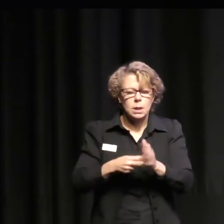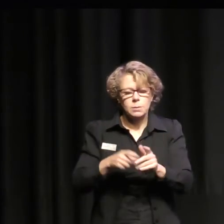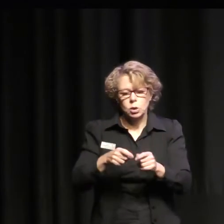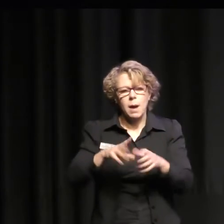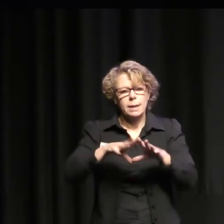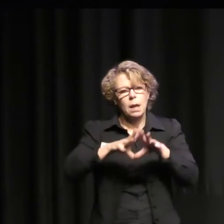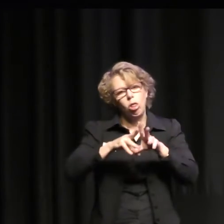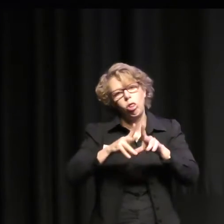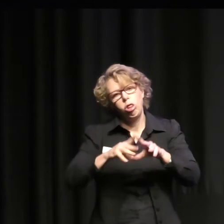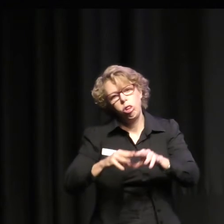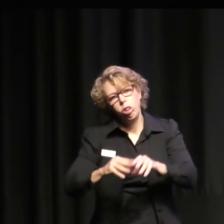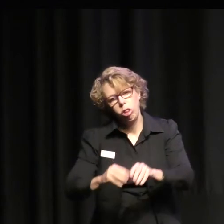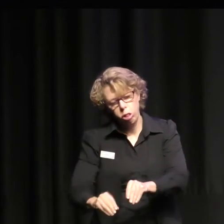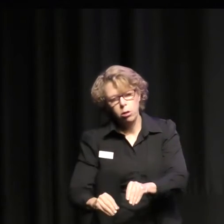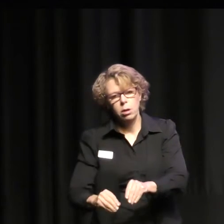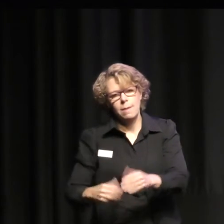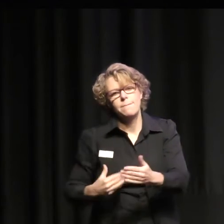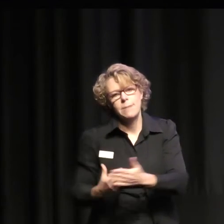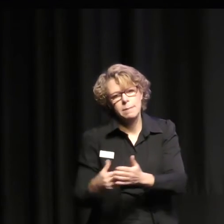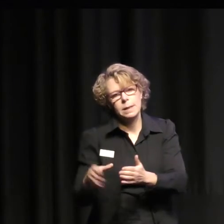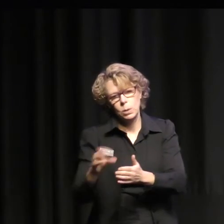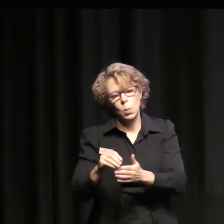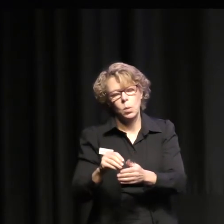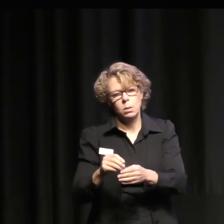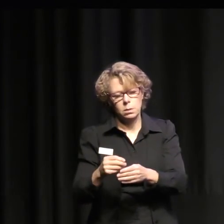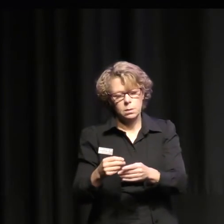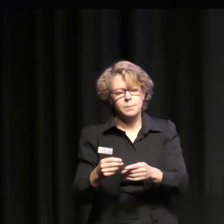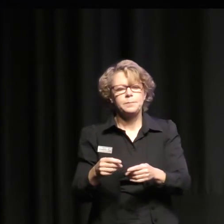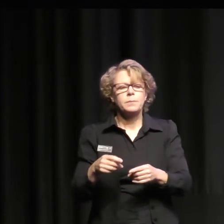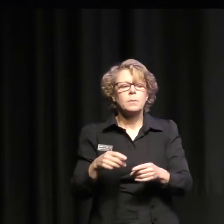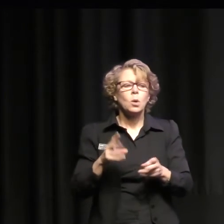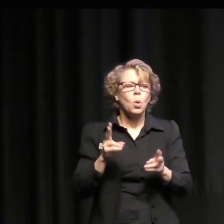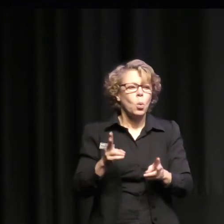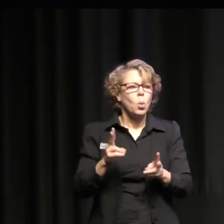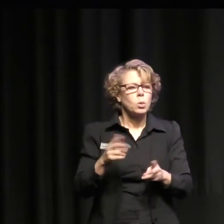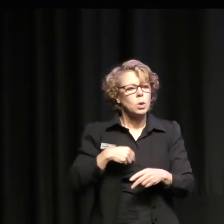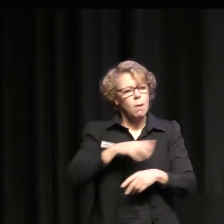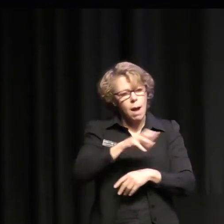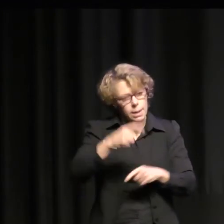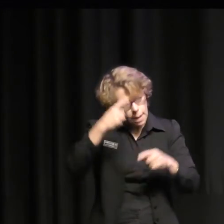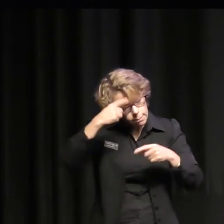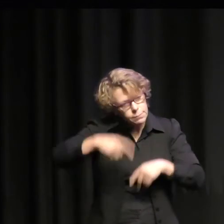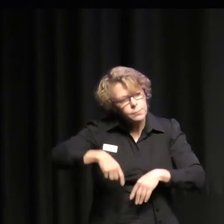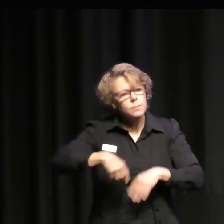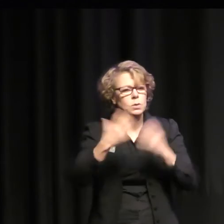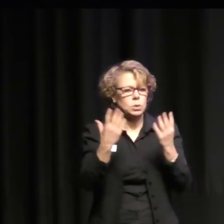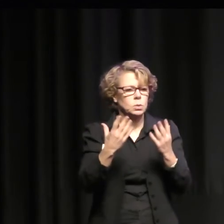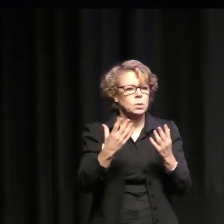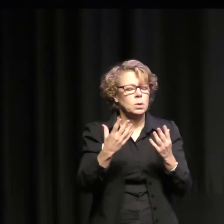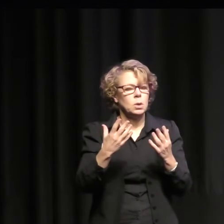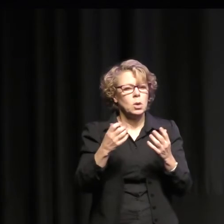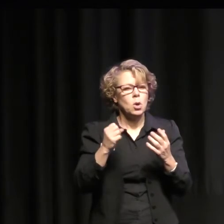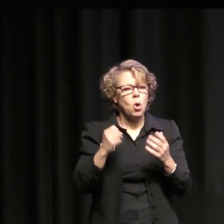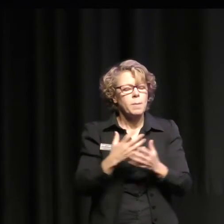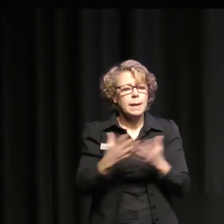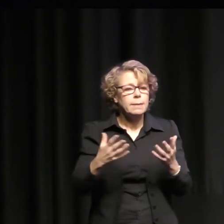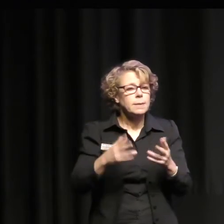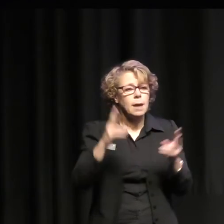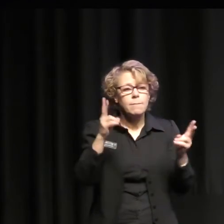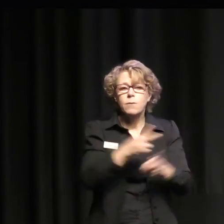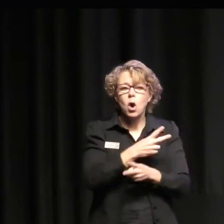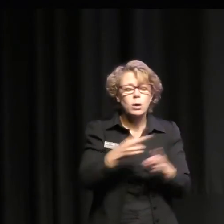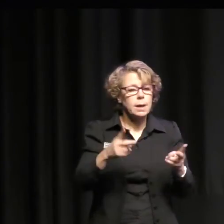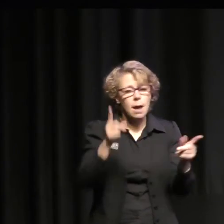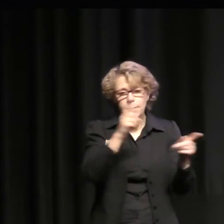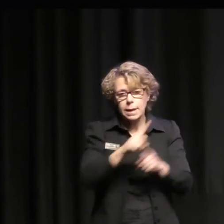broken down irretrievably. And it was realized that unless the ordinary people and the people in the